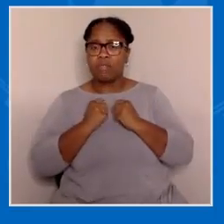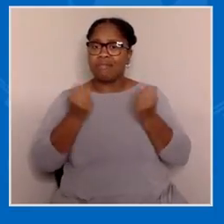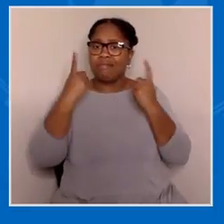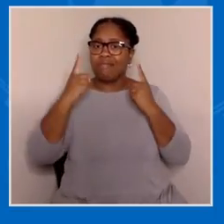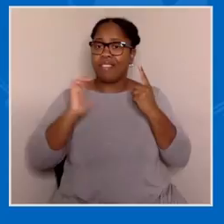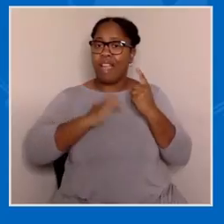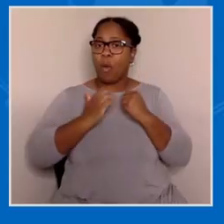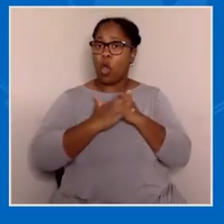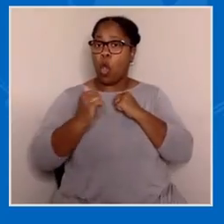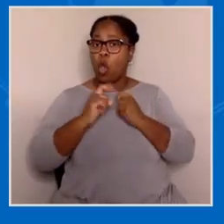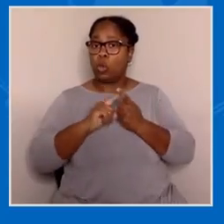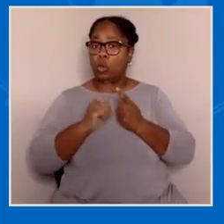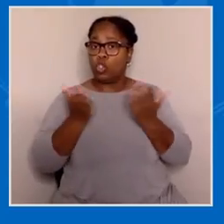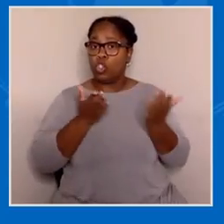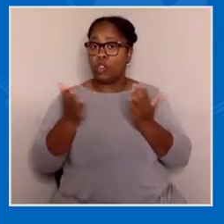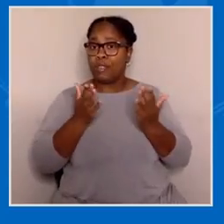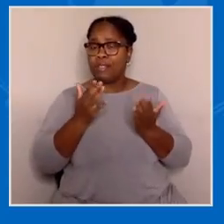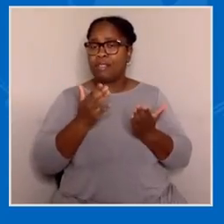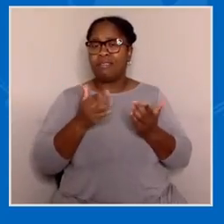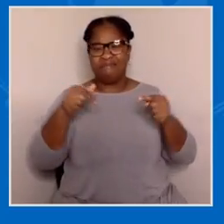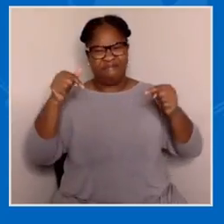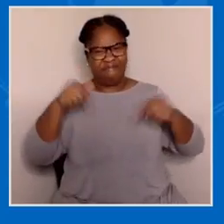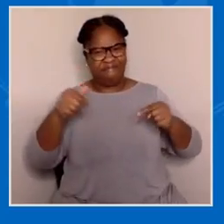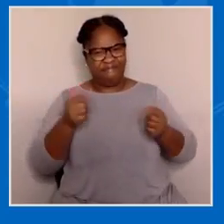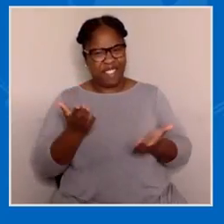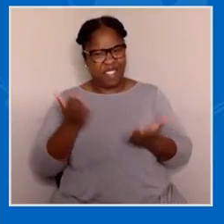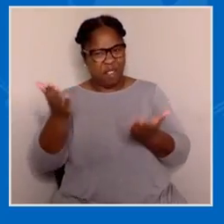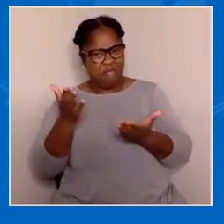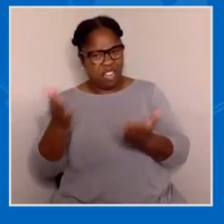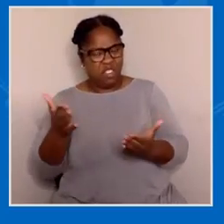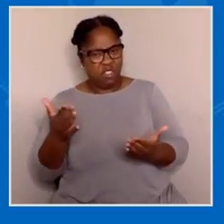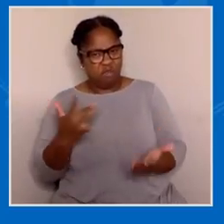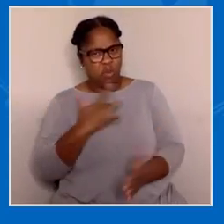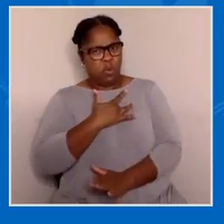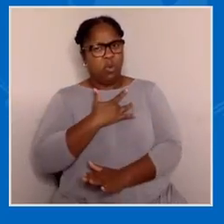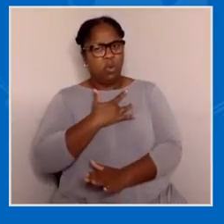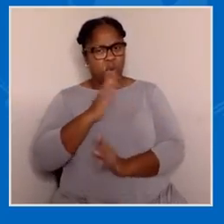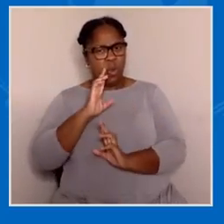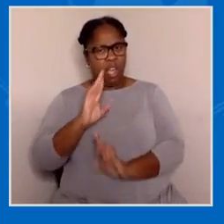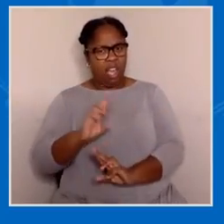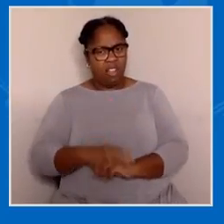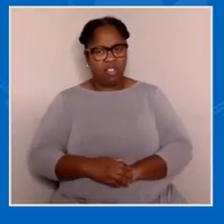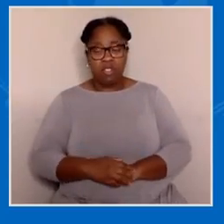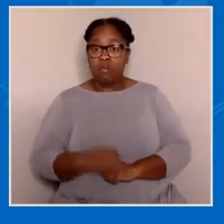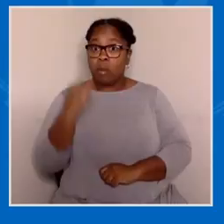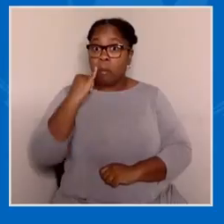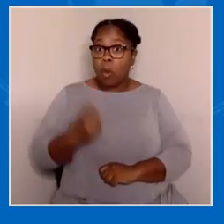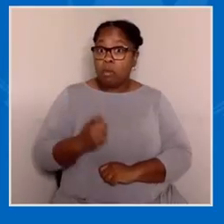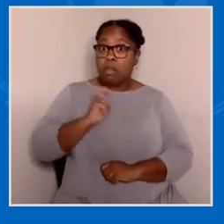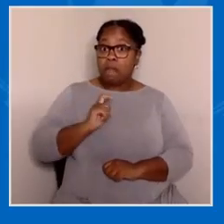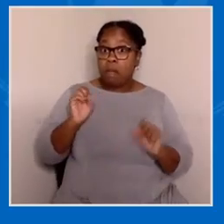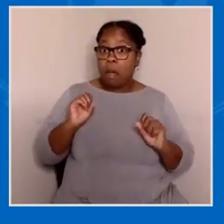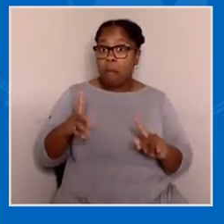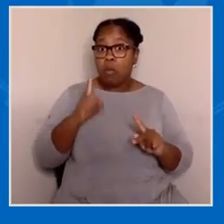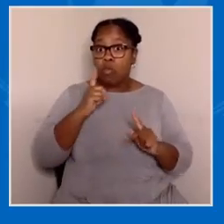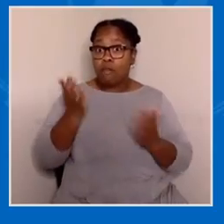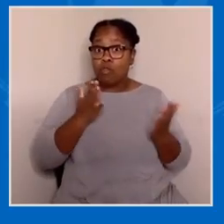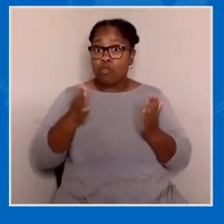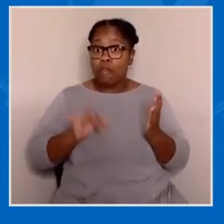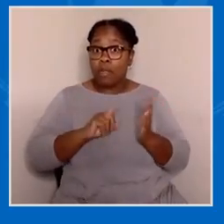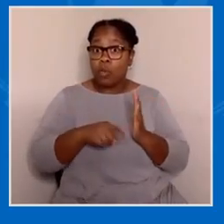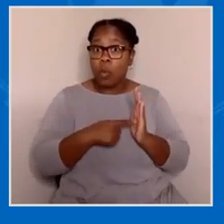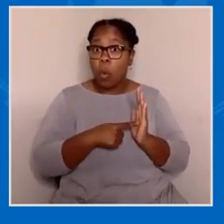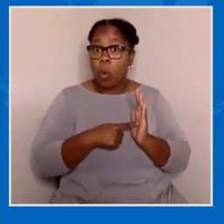makes this nomination such a tremendous honor. If afforded the opportunity to do so, I will never